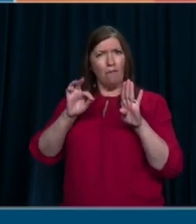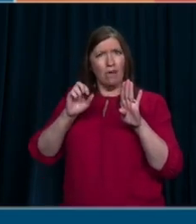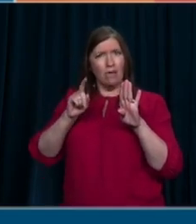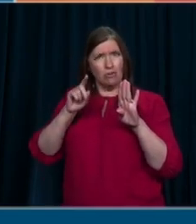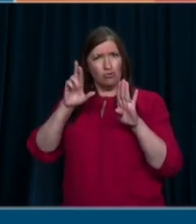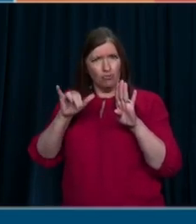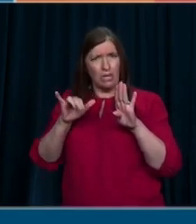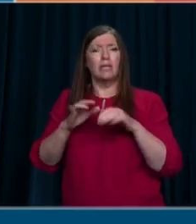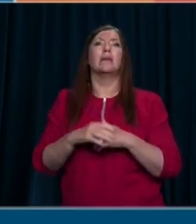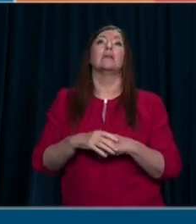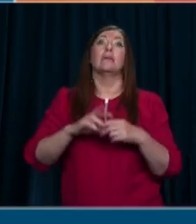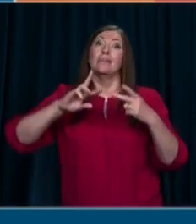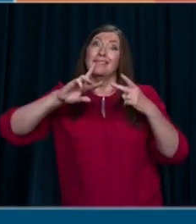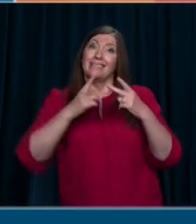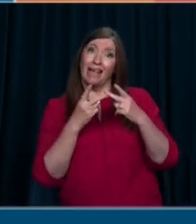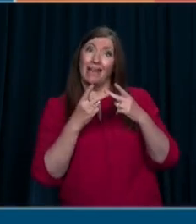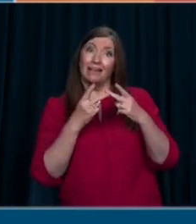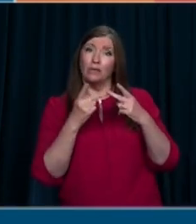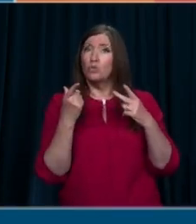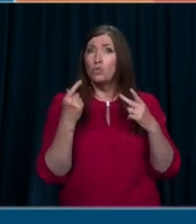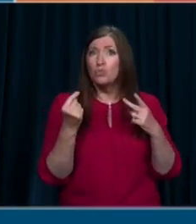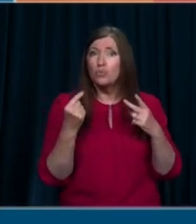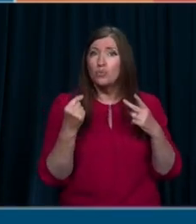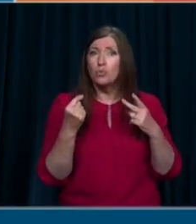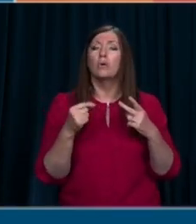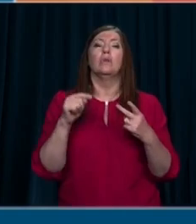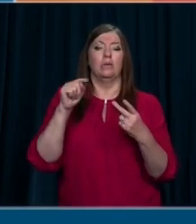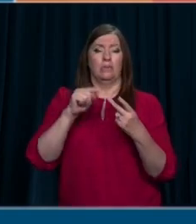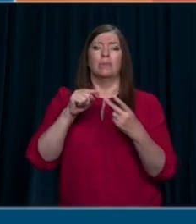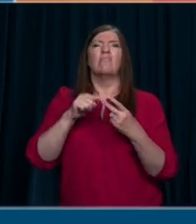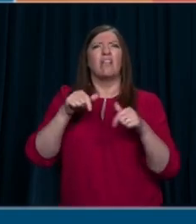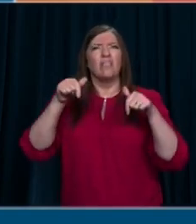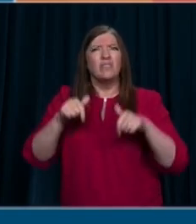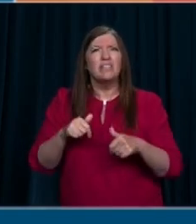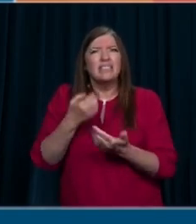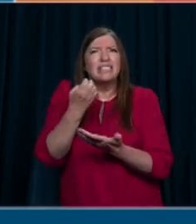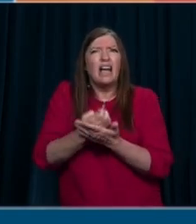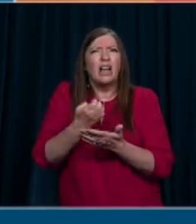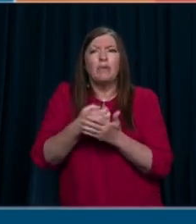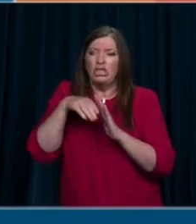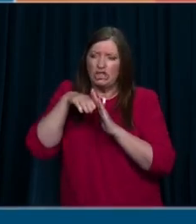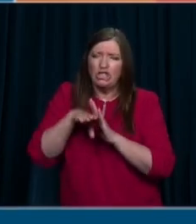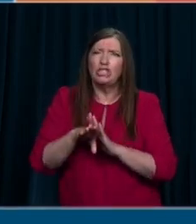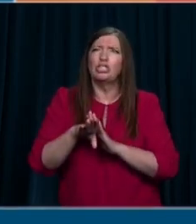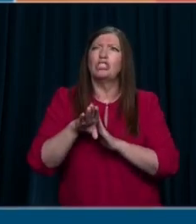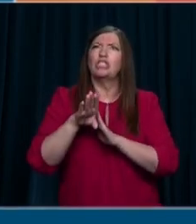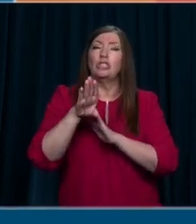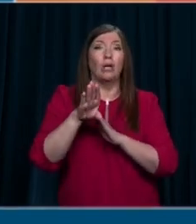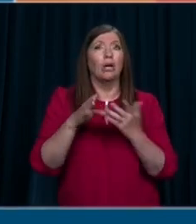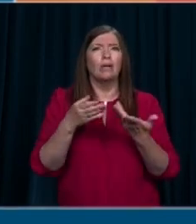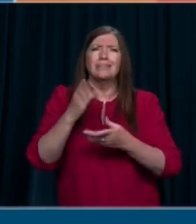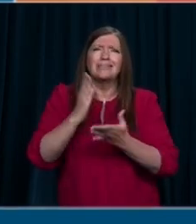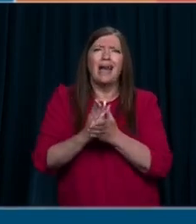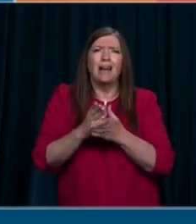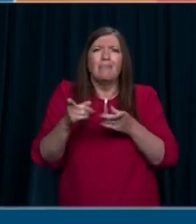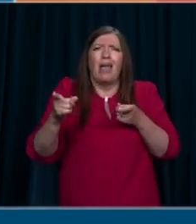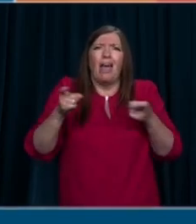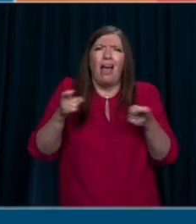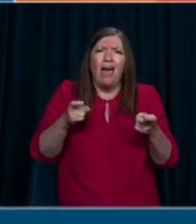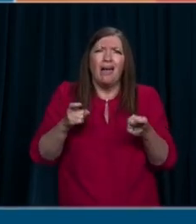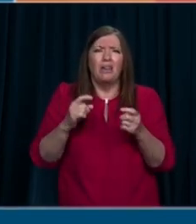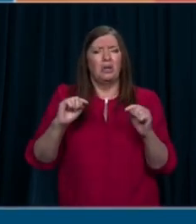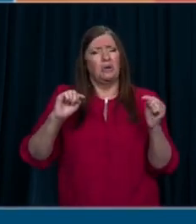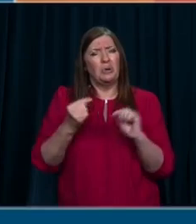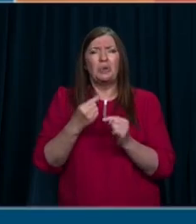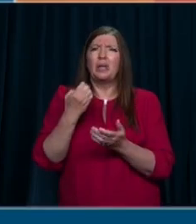That's one order of business. Second order of business is we get this economy back on track. We stop with the regulations that are hurting our economy. We get